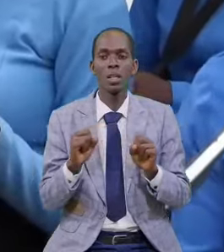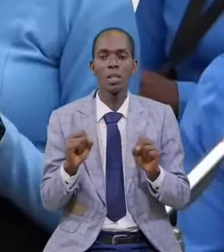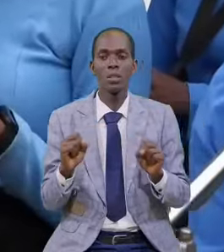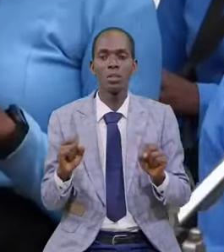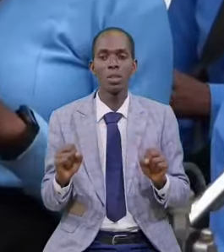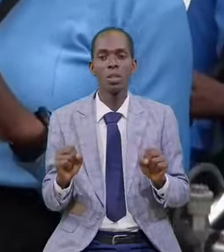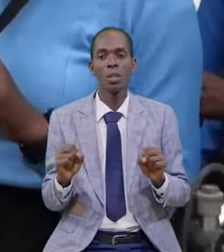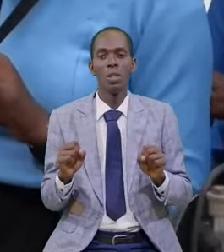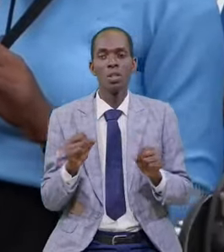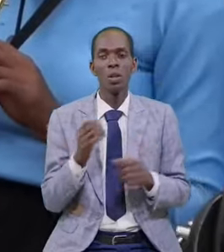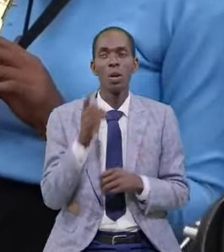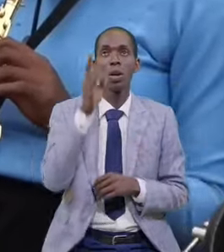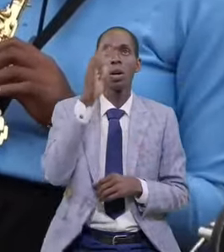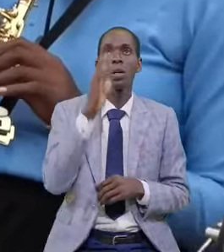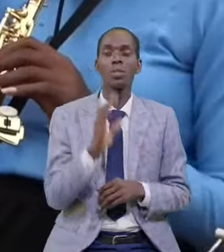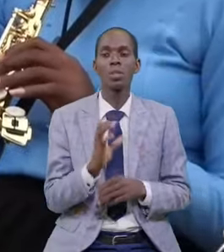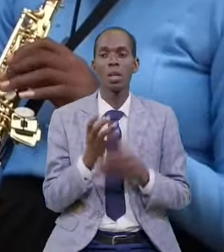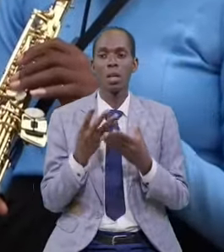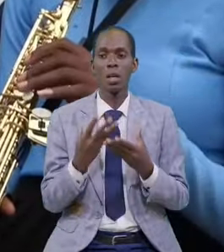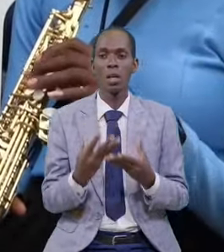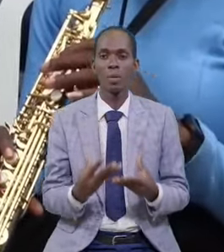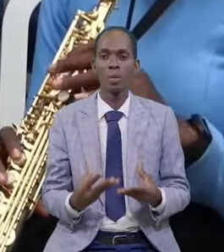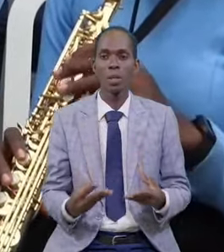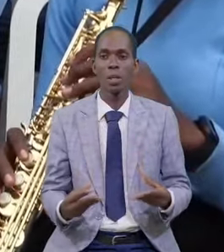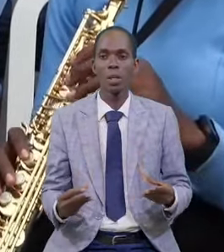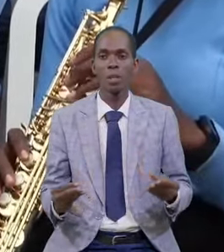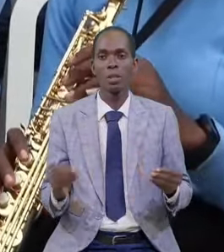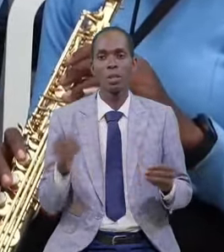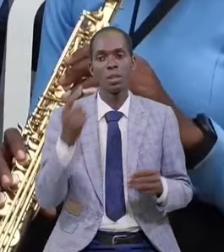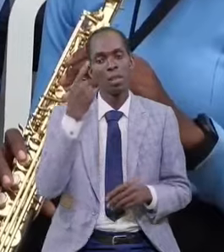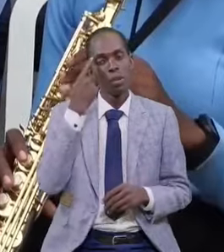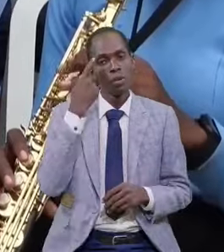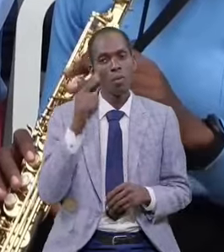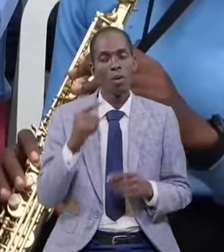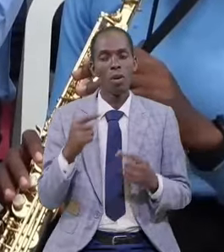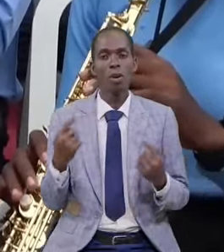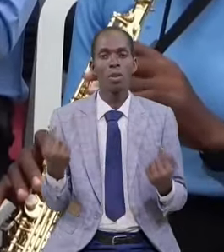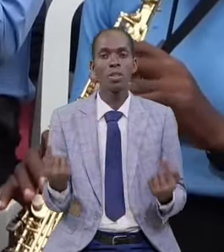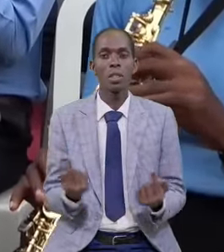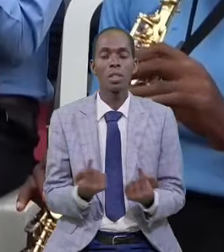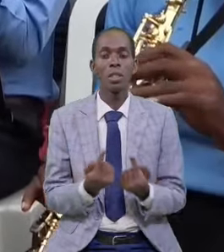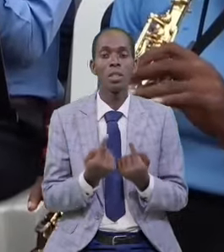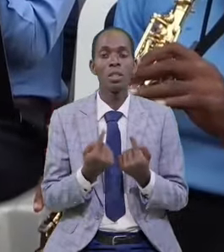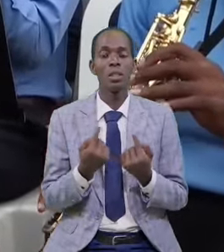Redemption God re for